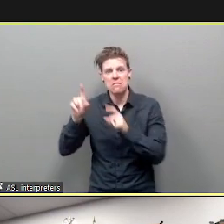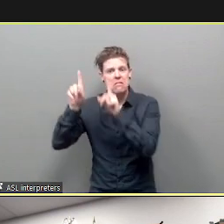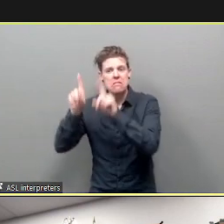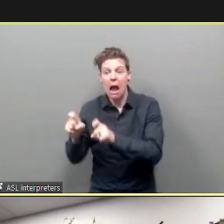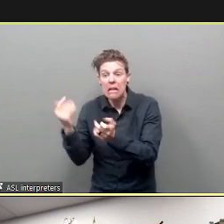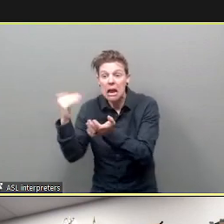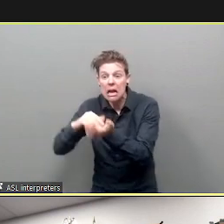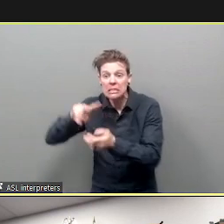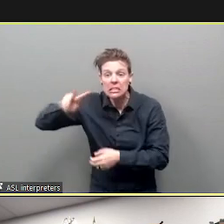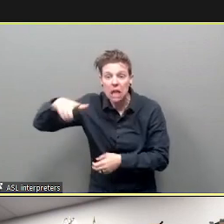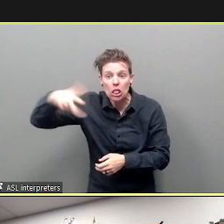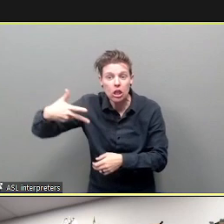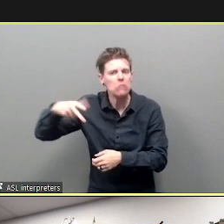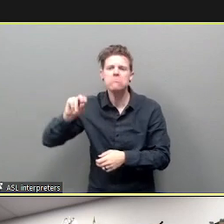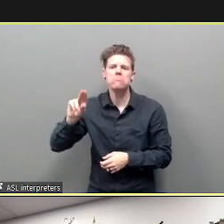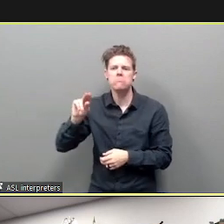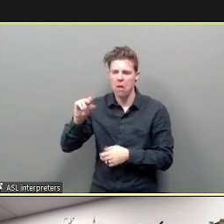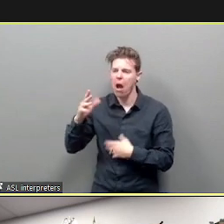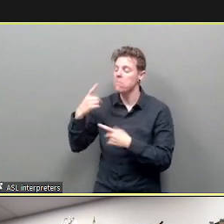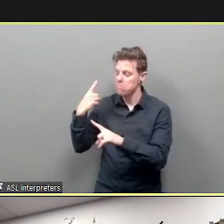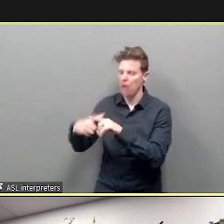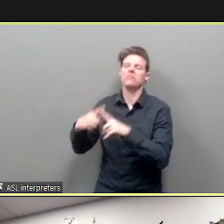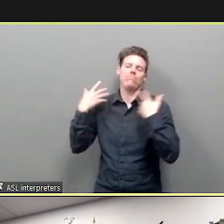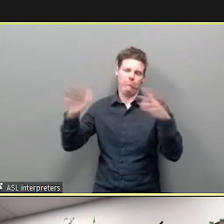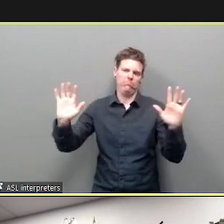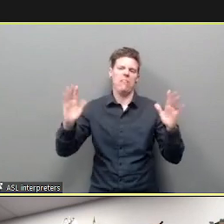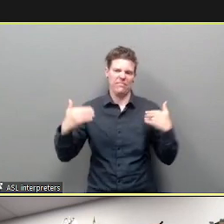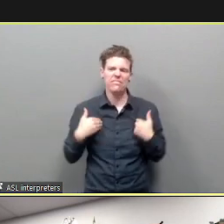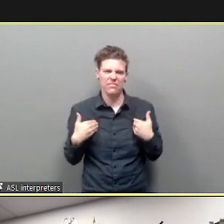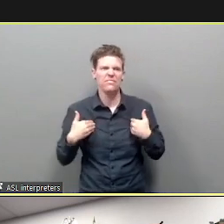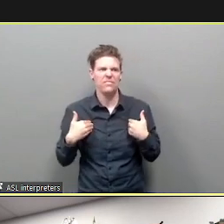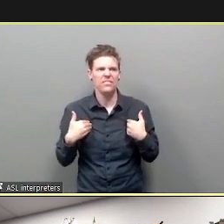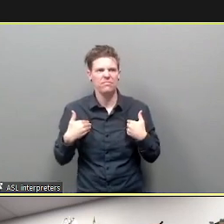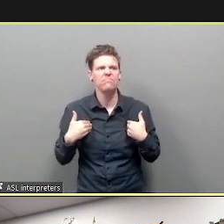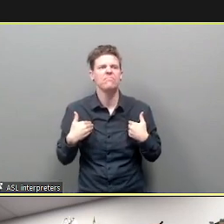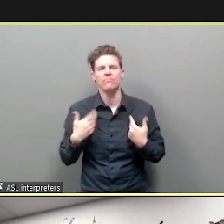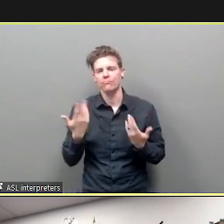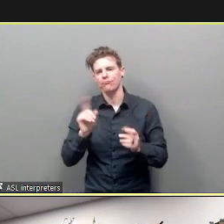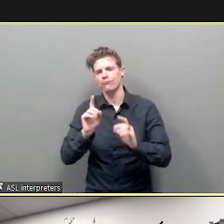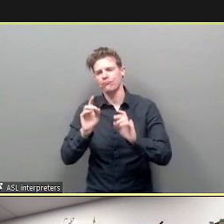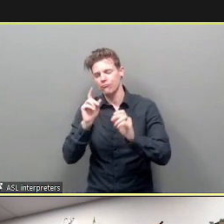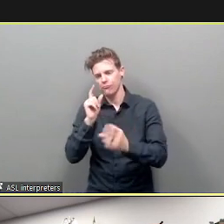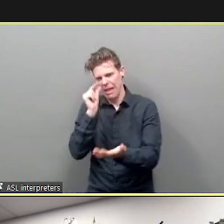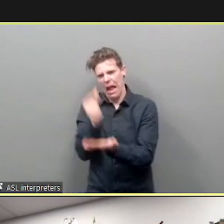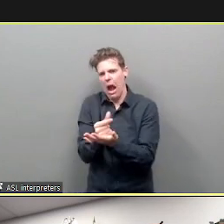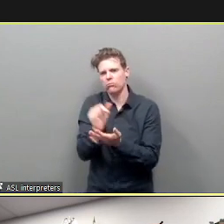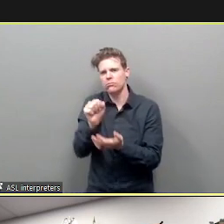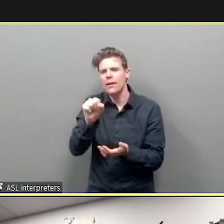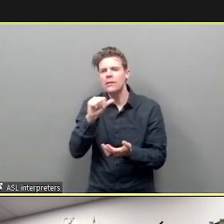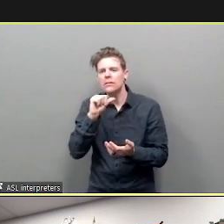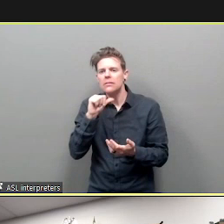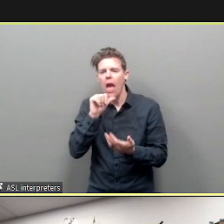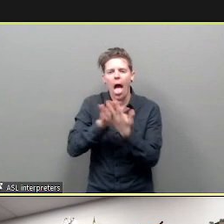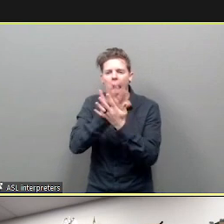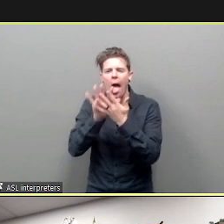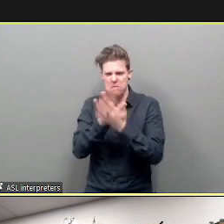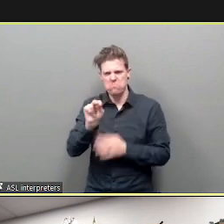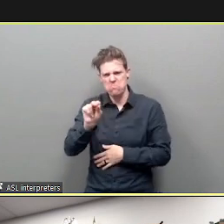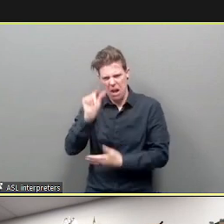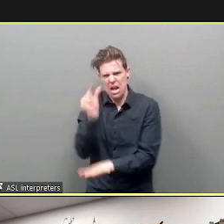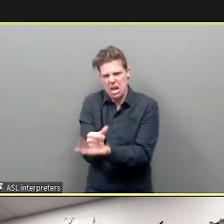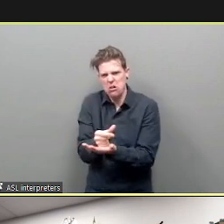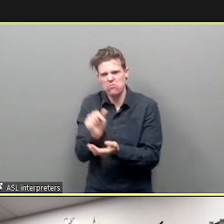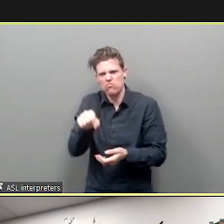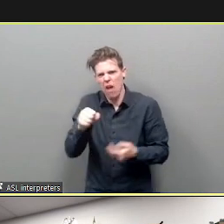it's extremely reliable. And so you don't have to get a PCR. I had a bunch of friends call me over the